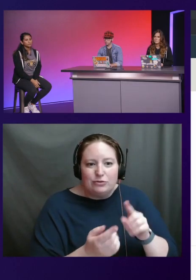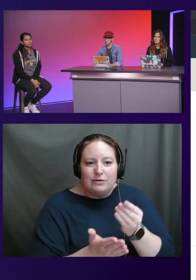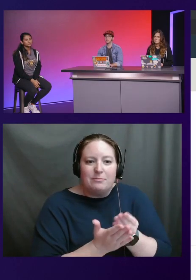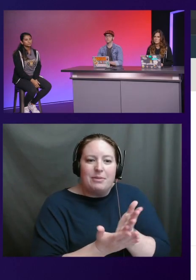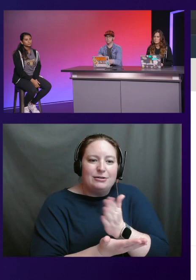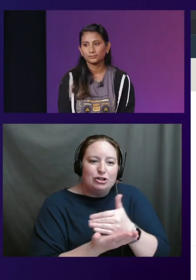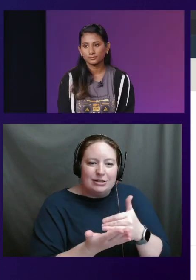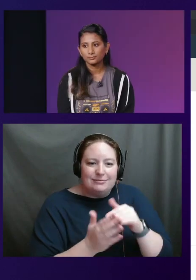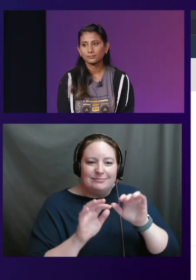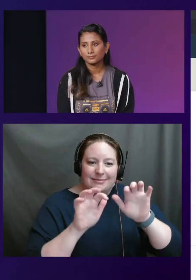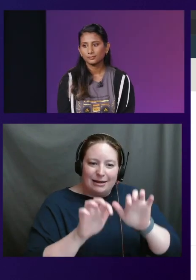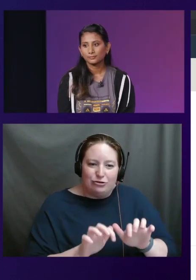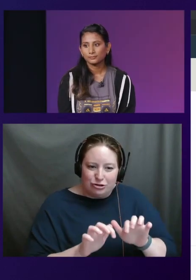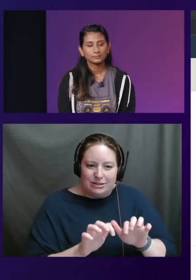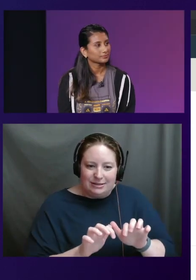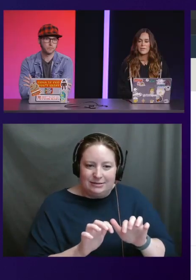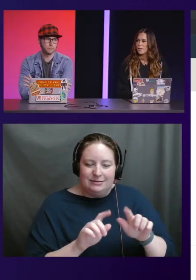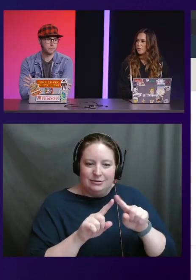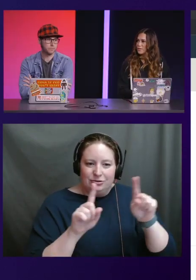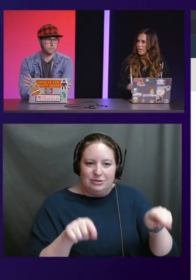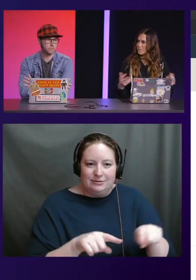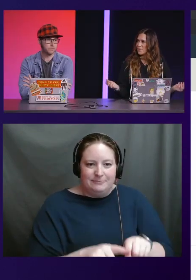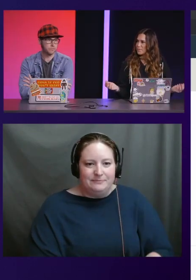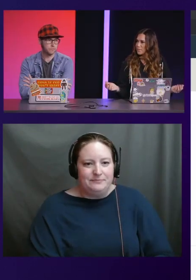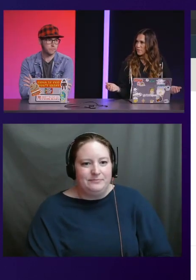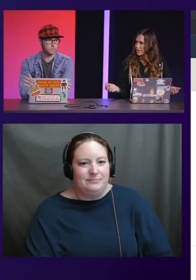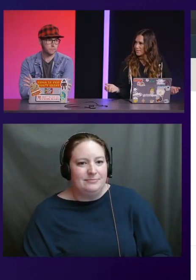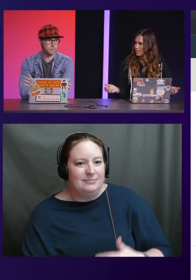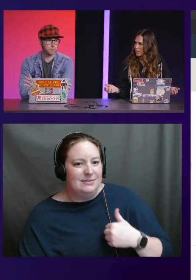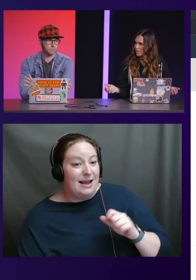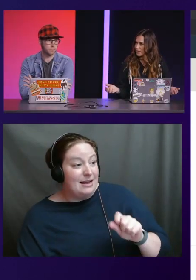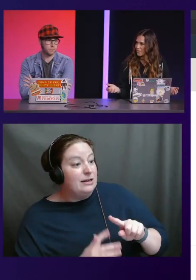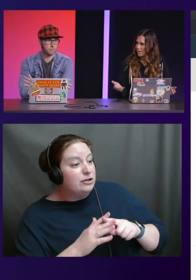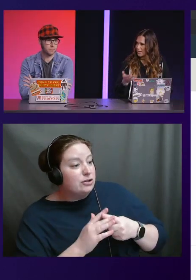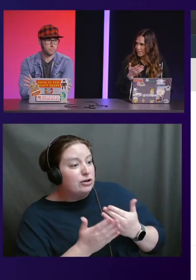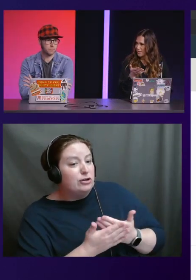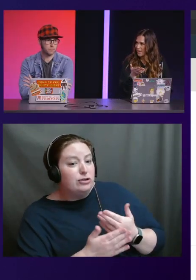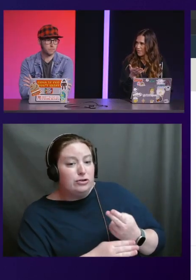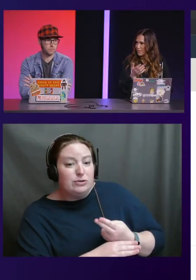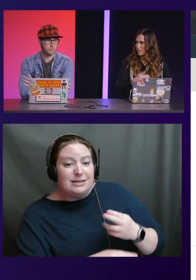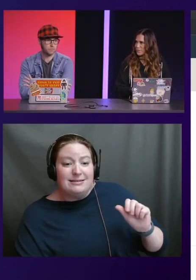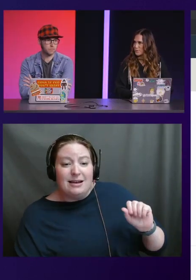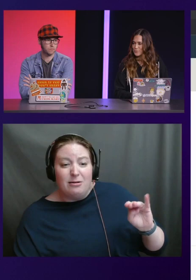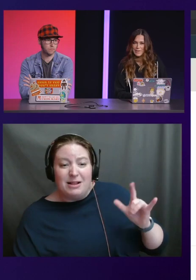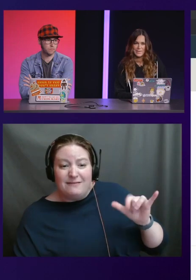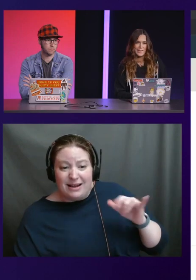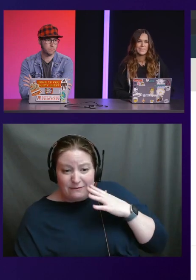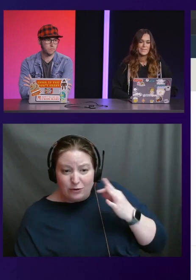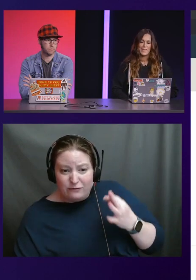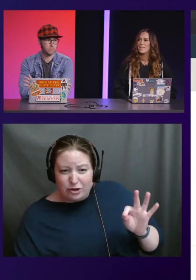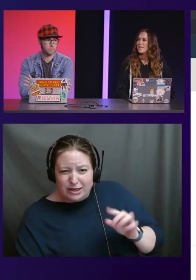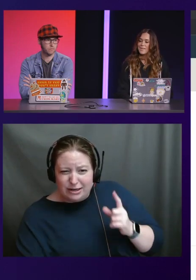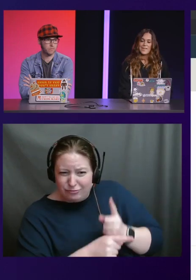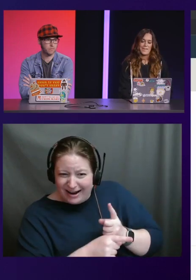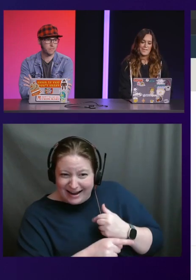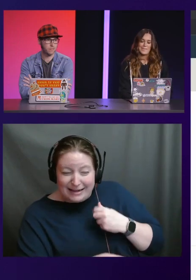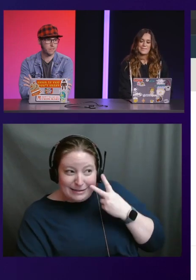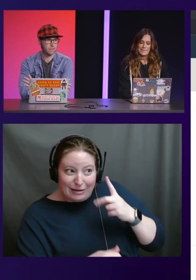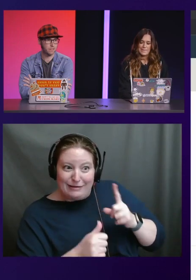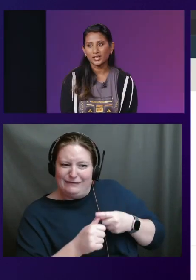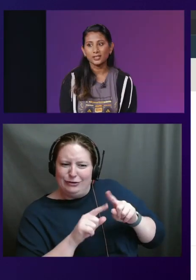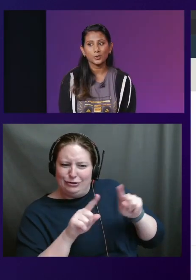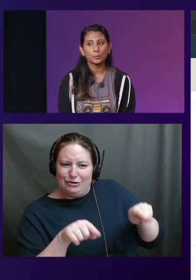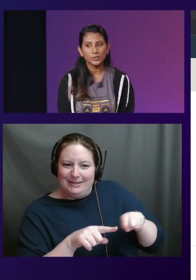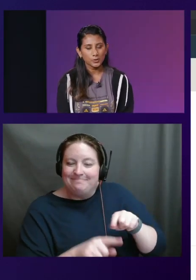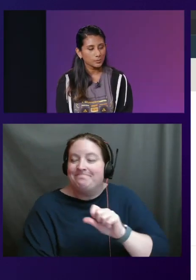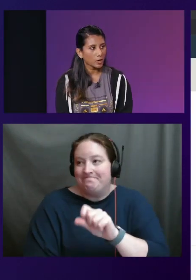screen. Nice. And I can get started here using Amplify for free. Is that right? Yes. I saw that like on the first screen. Yes. Yes. It is